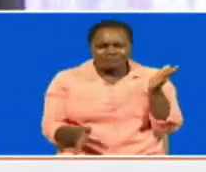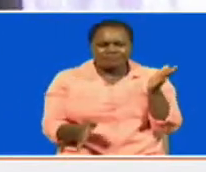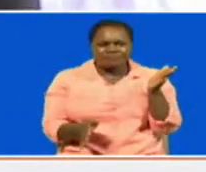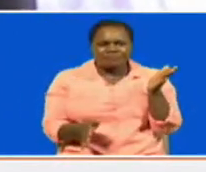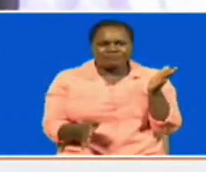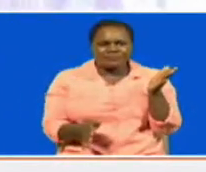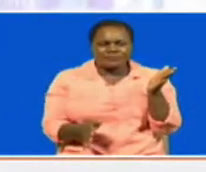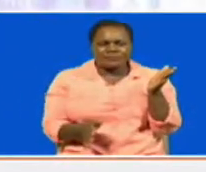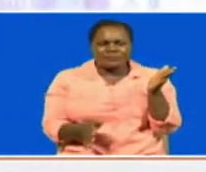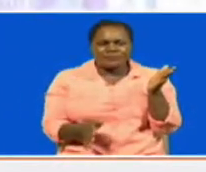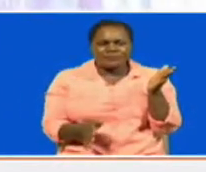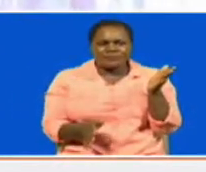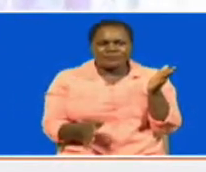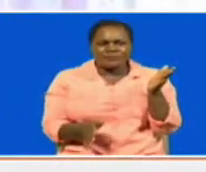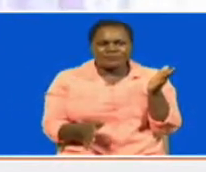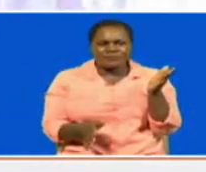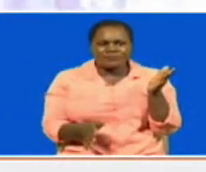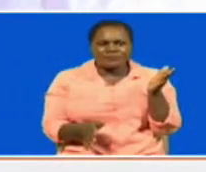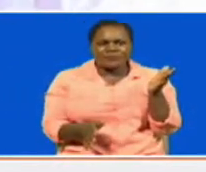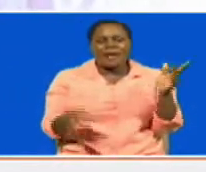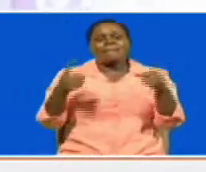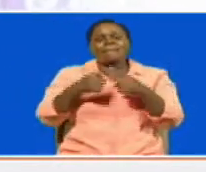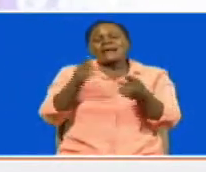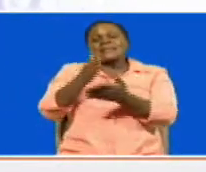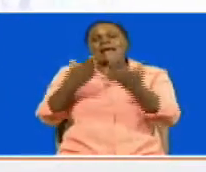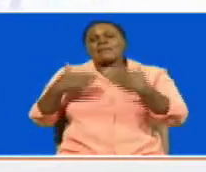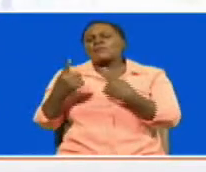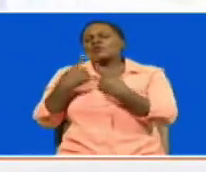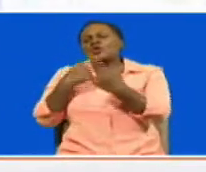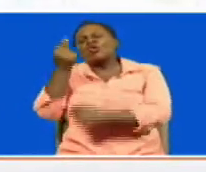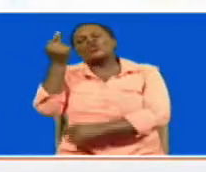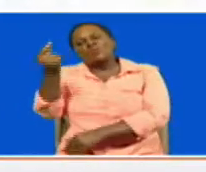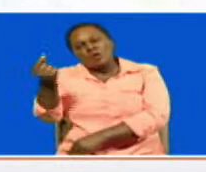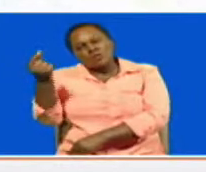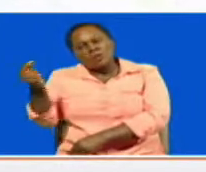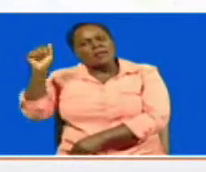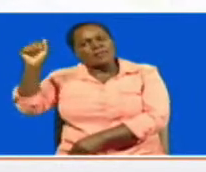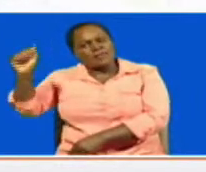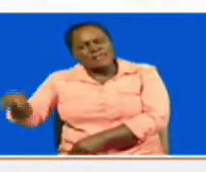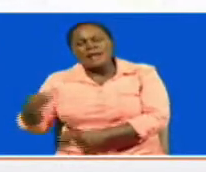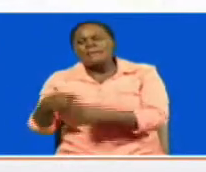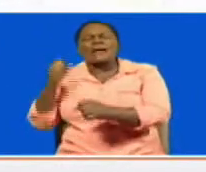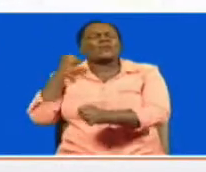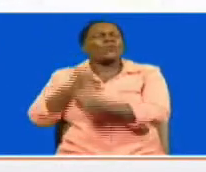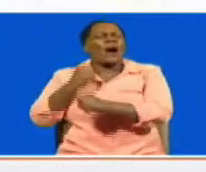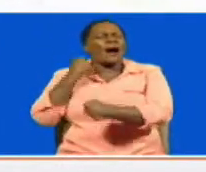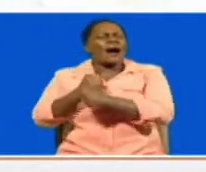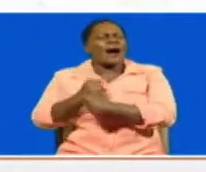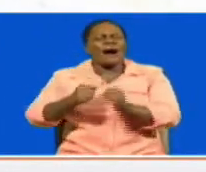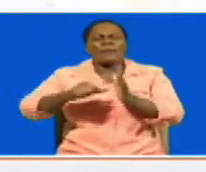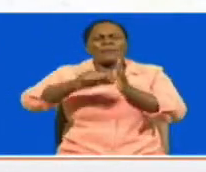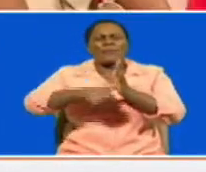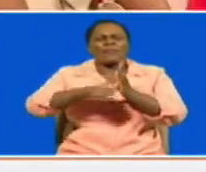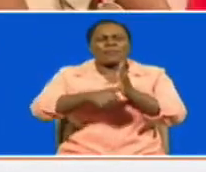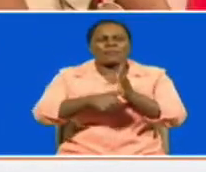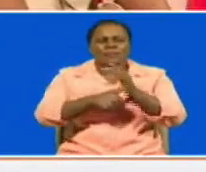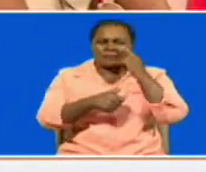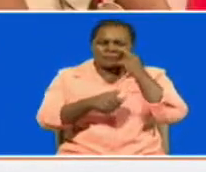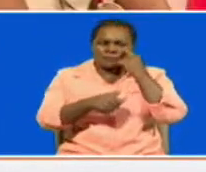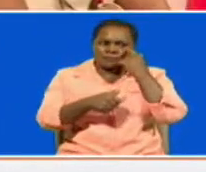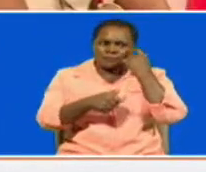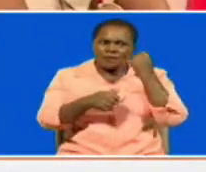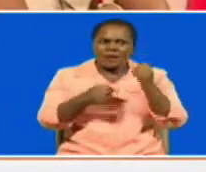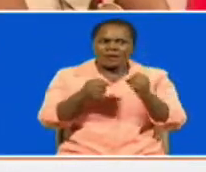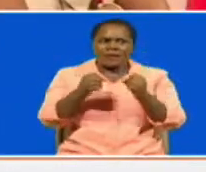And those are many. But there are people who will talk very little, but do a lot, and their deeds are seen. Even if